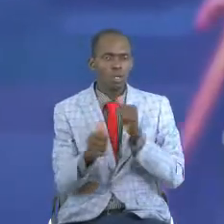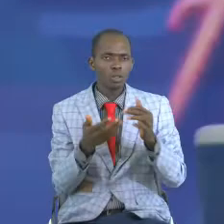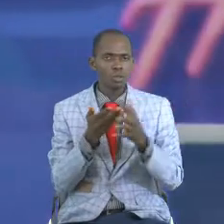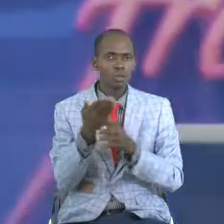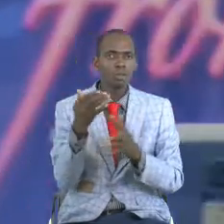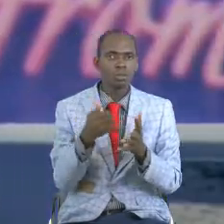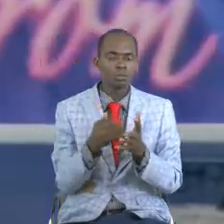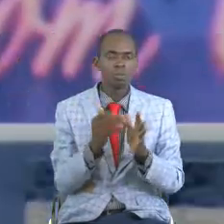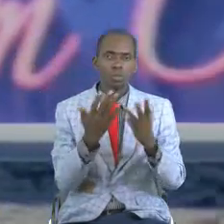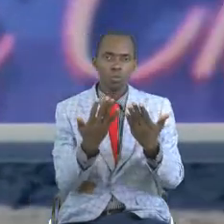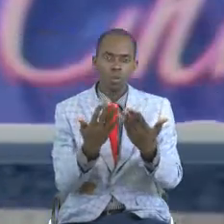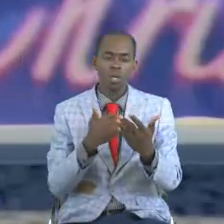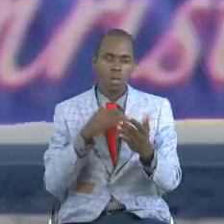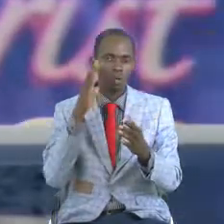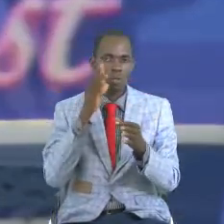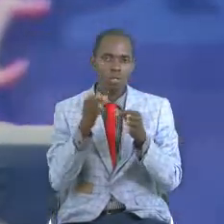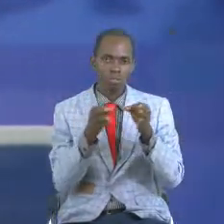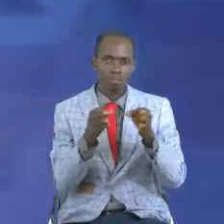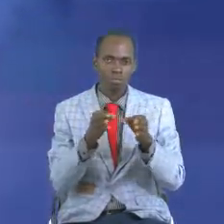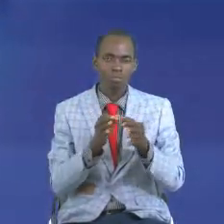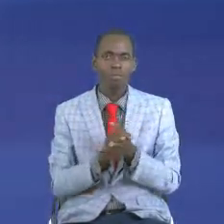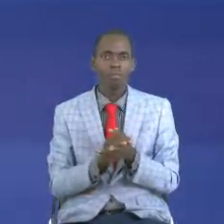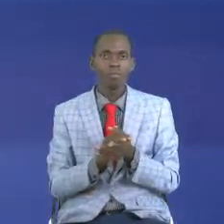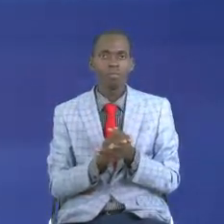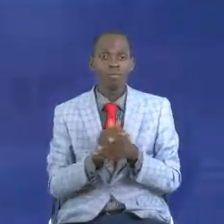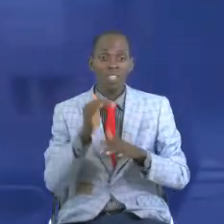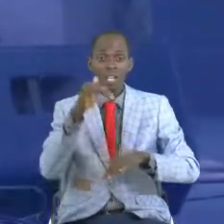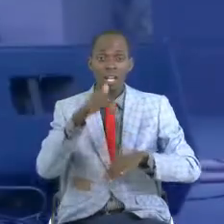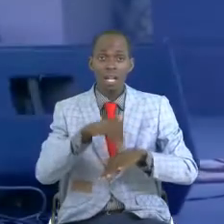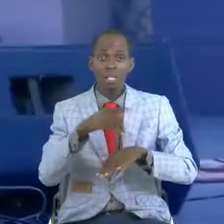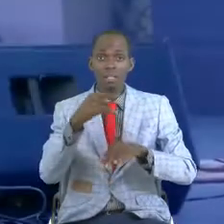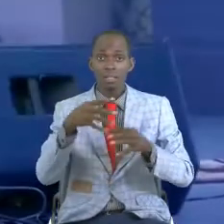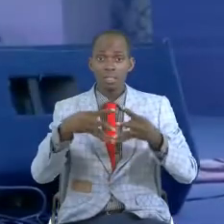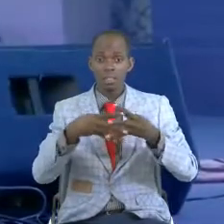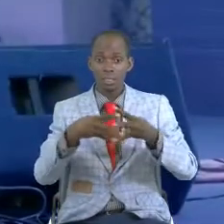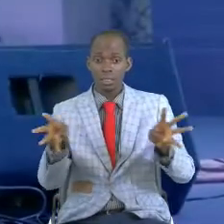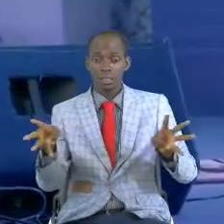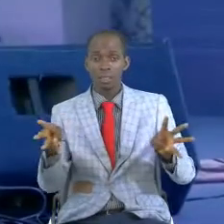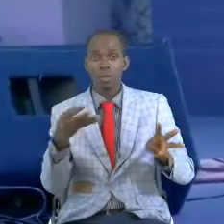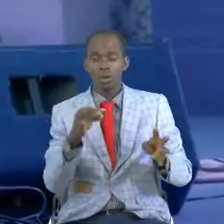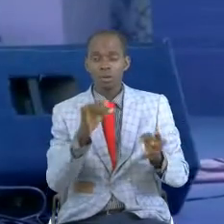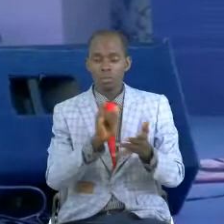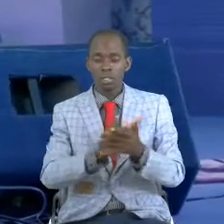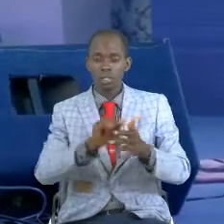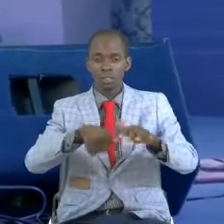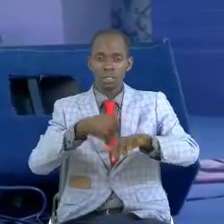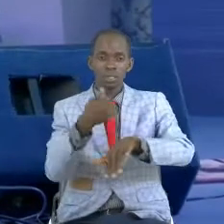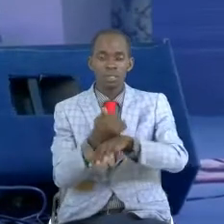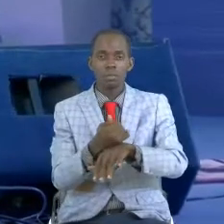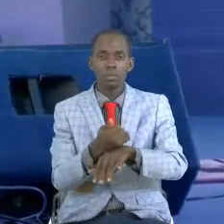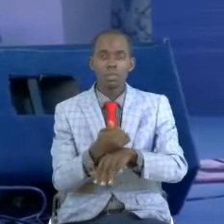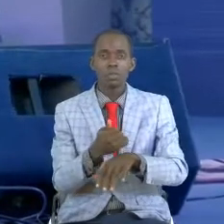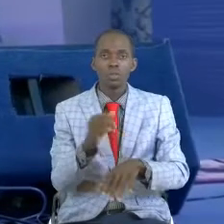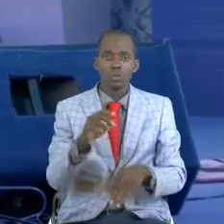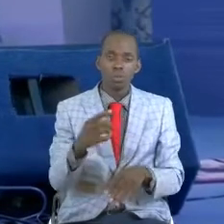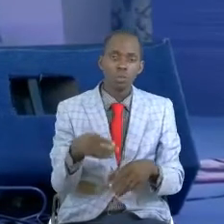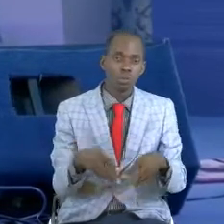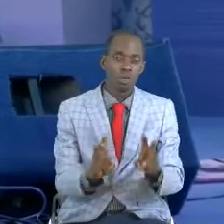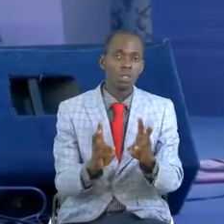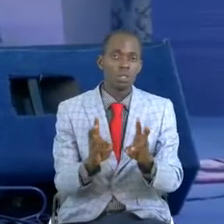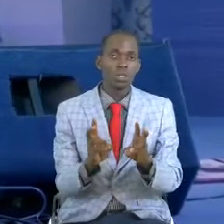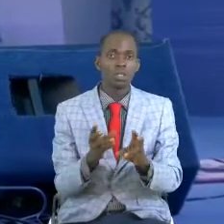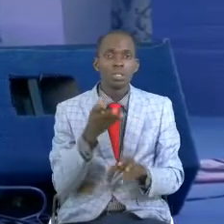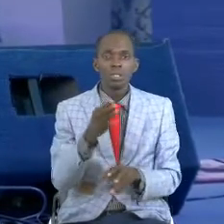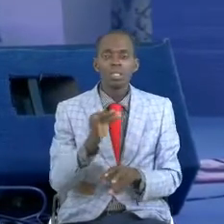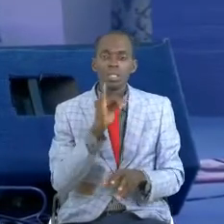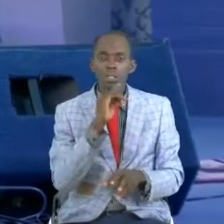you. At the gate of that ordained way, there is the fountain of